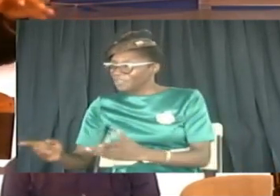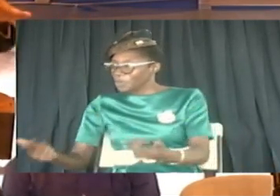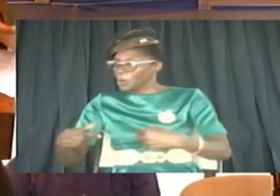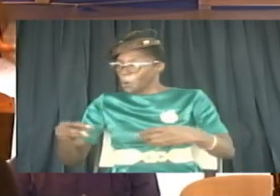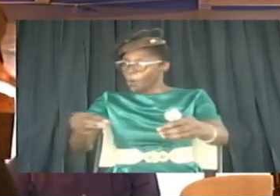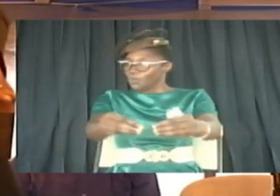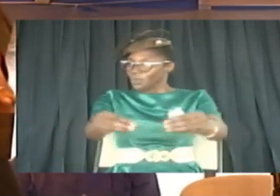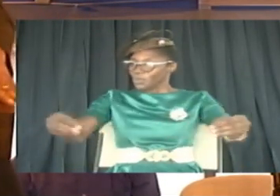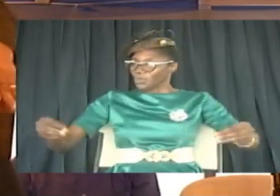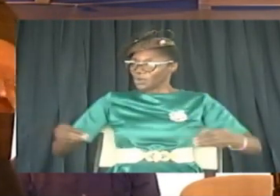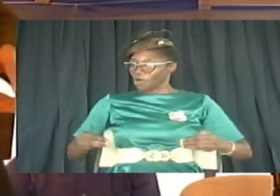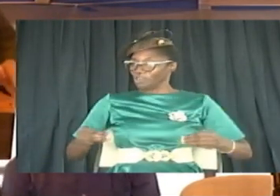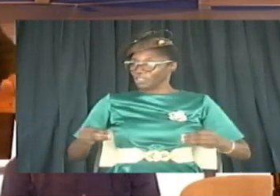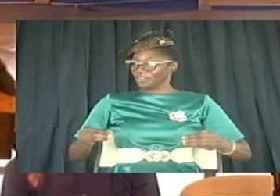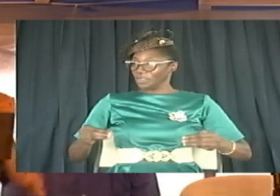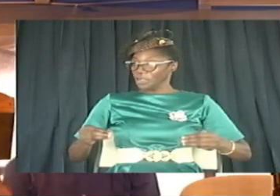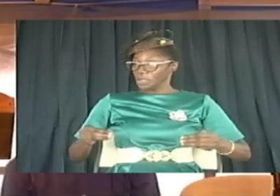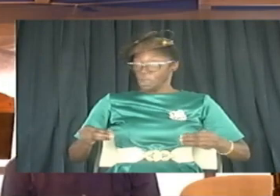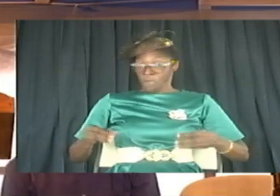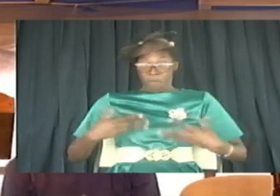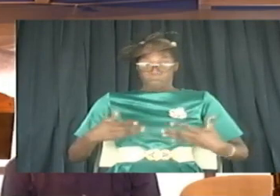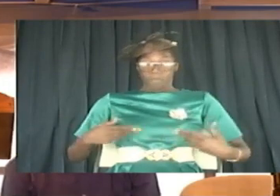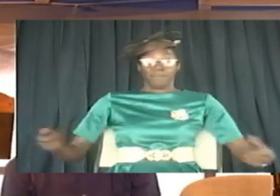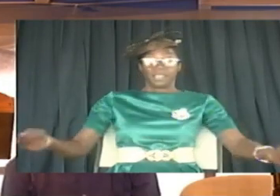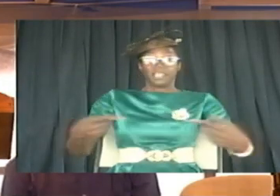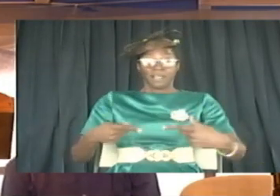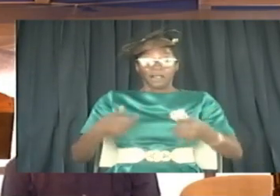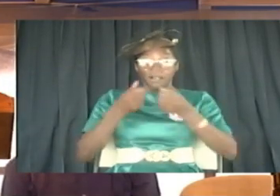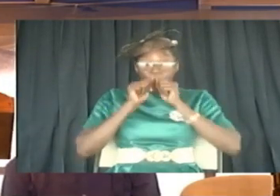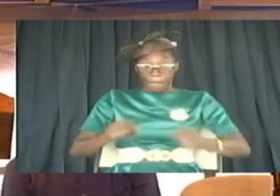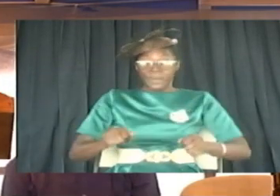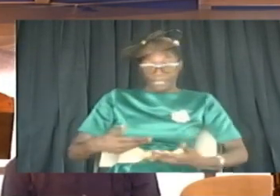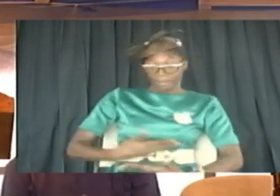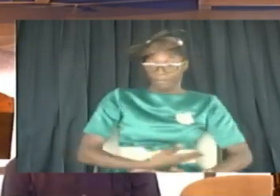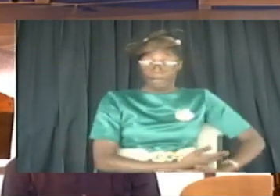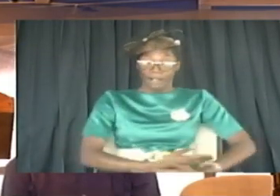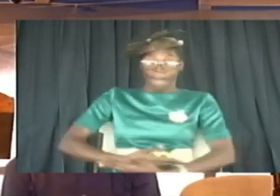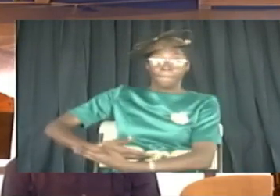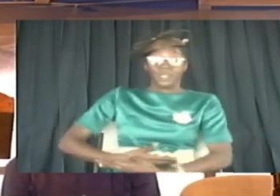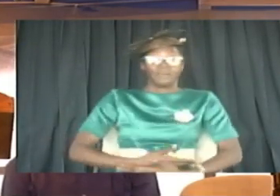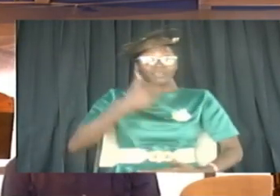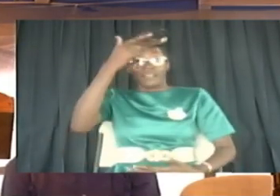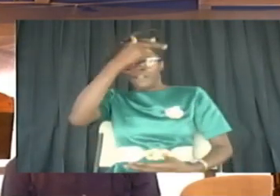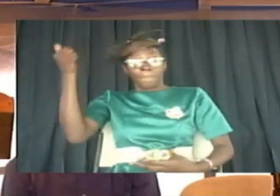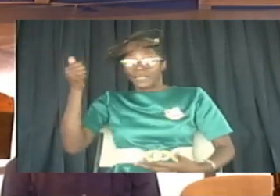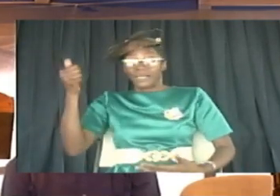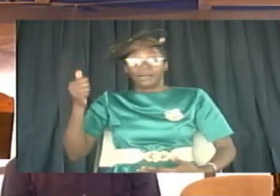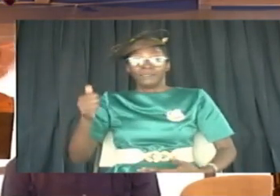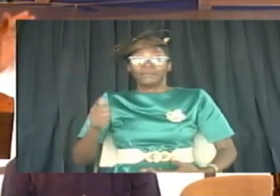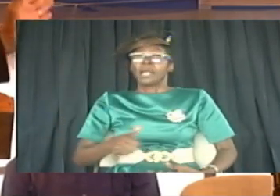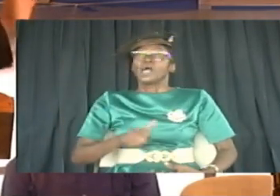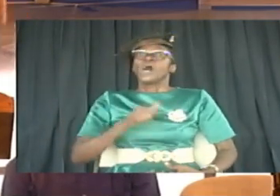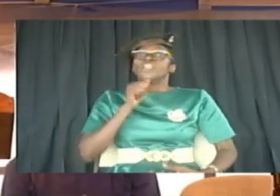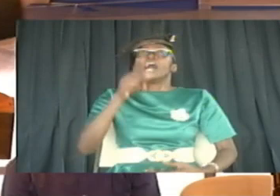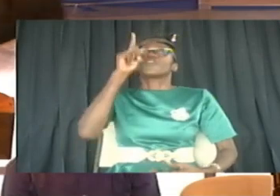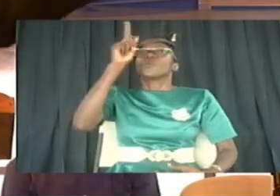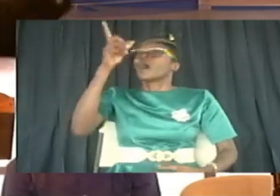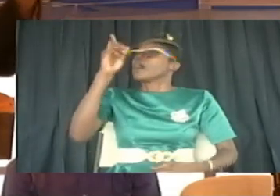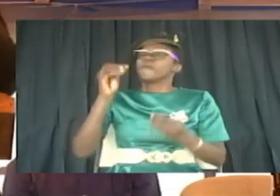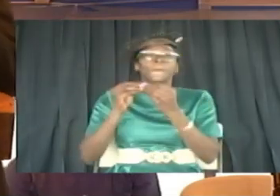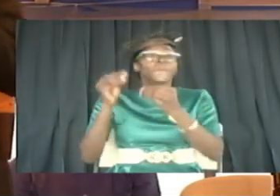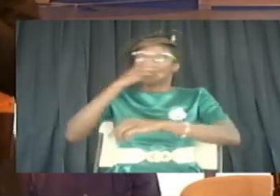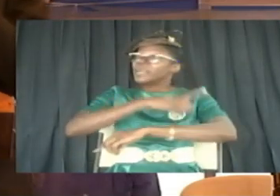or right in here to bless their babies. Because they say, not another day, not